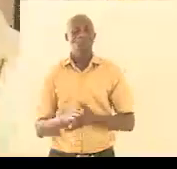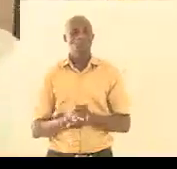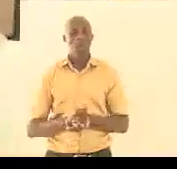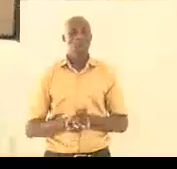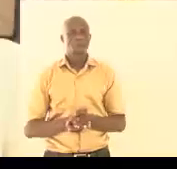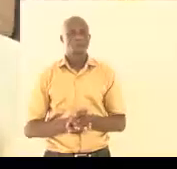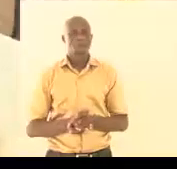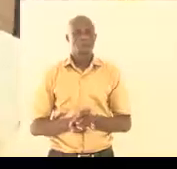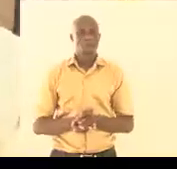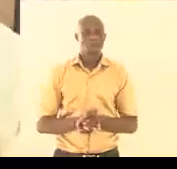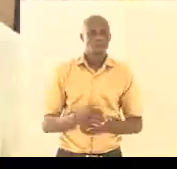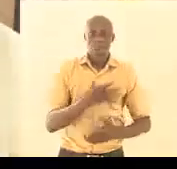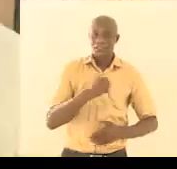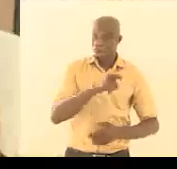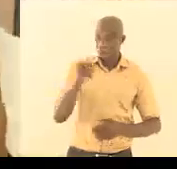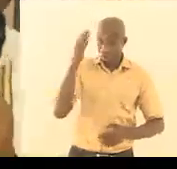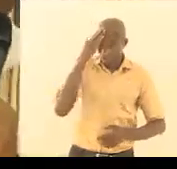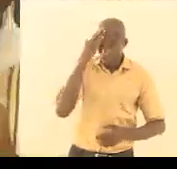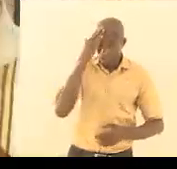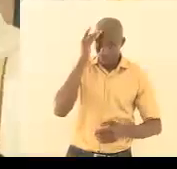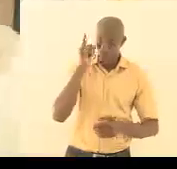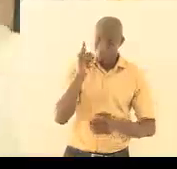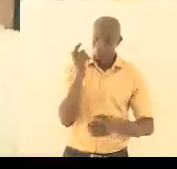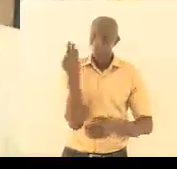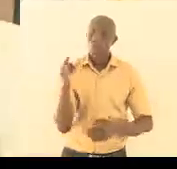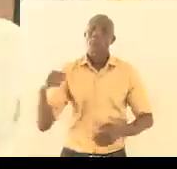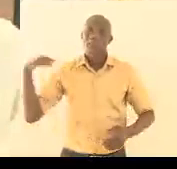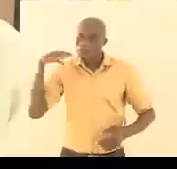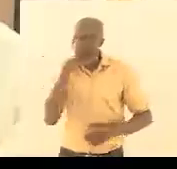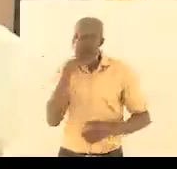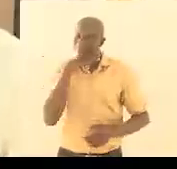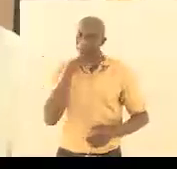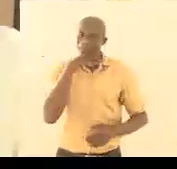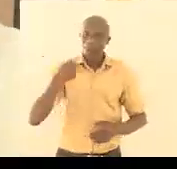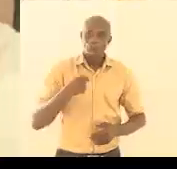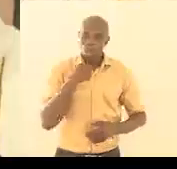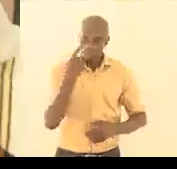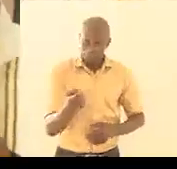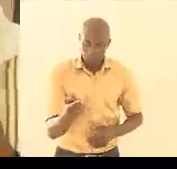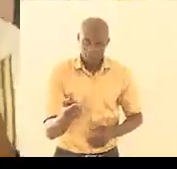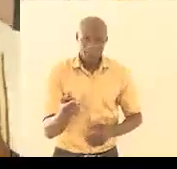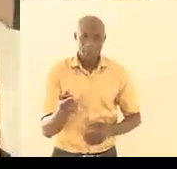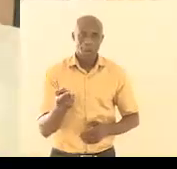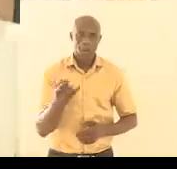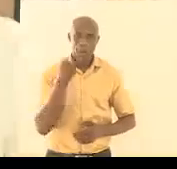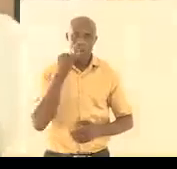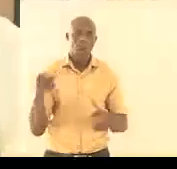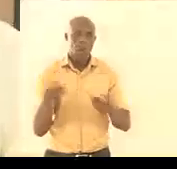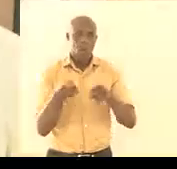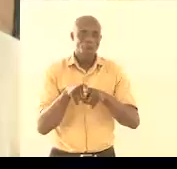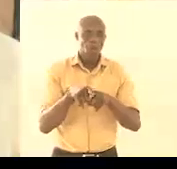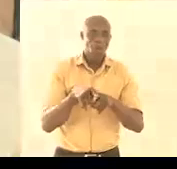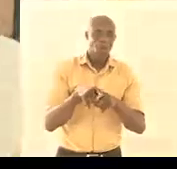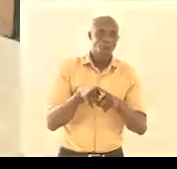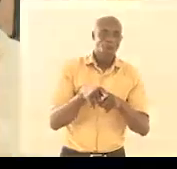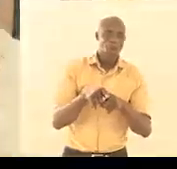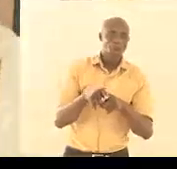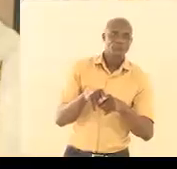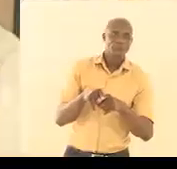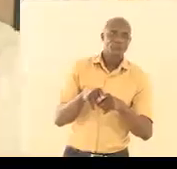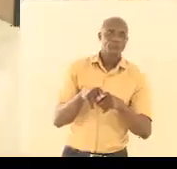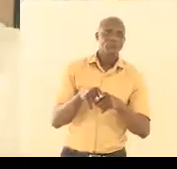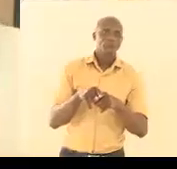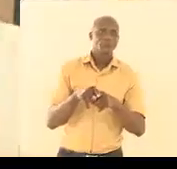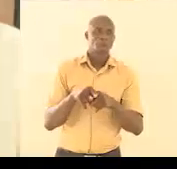with you. And you know, one of the lies we tell, you know, we tell many lies. One of the lies we tell is also that during kiss of